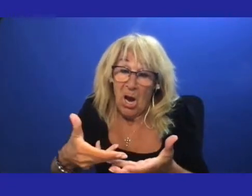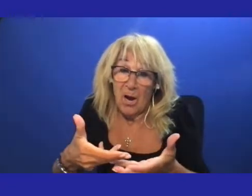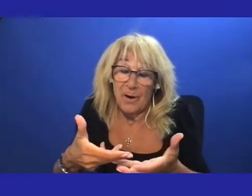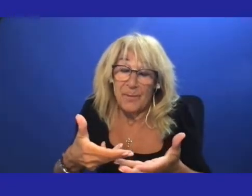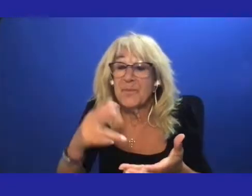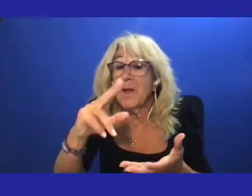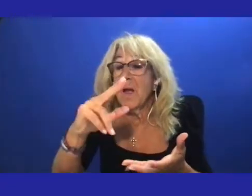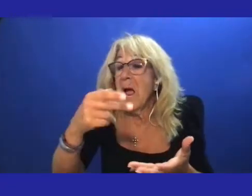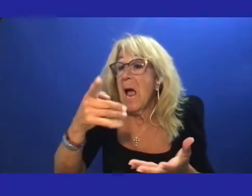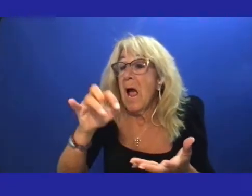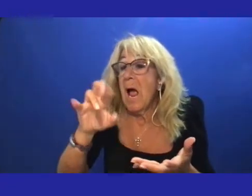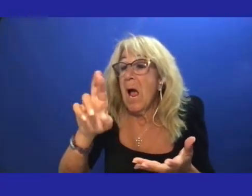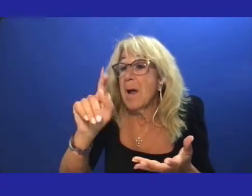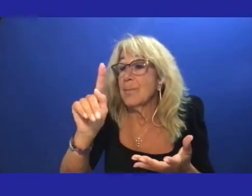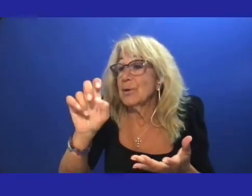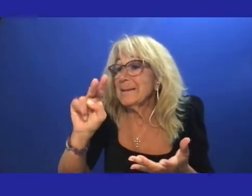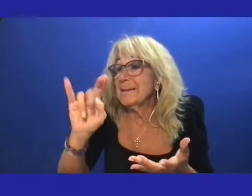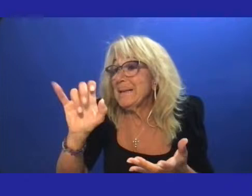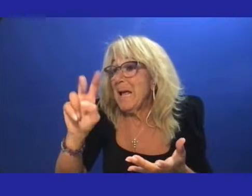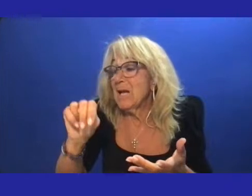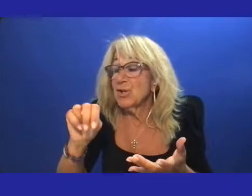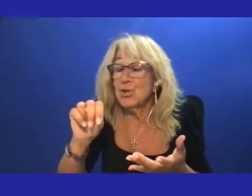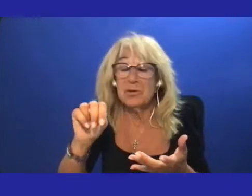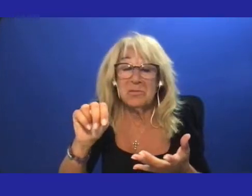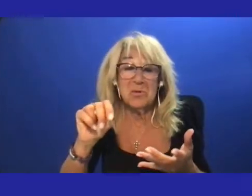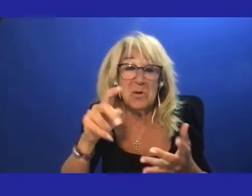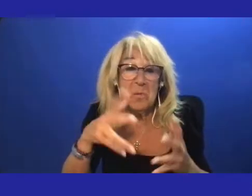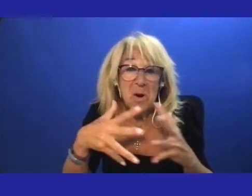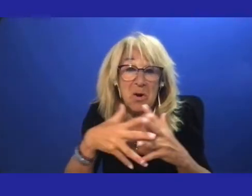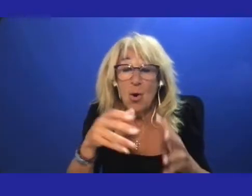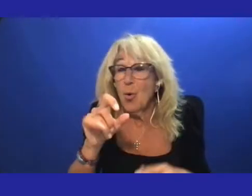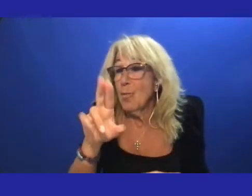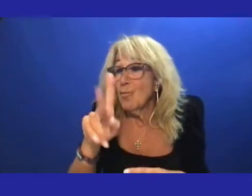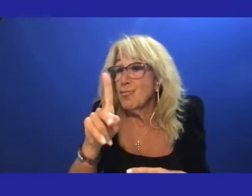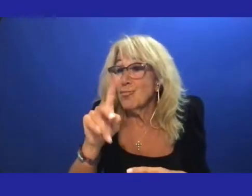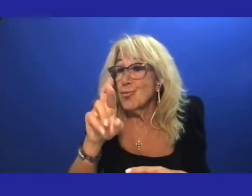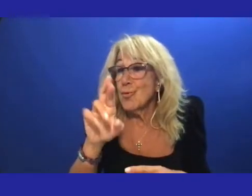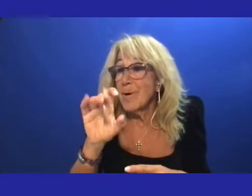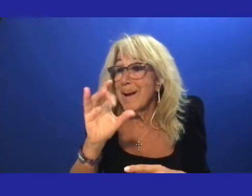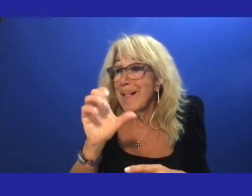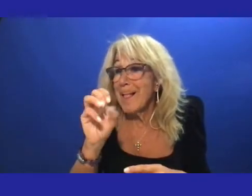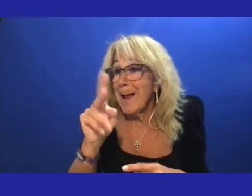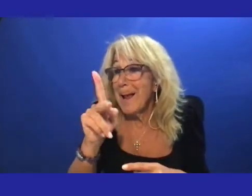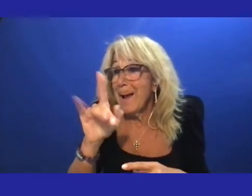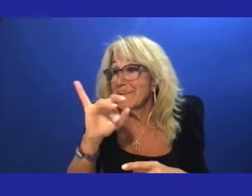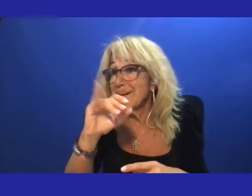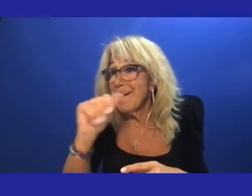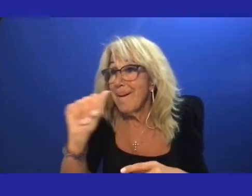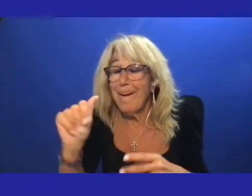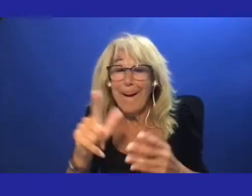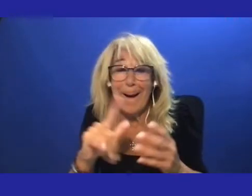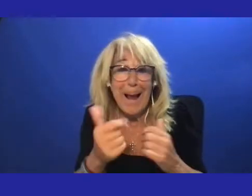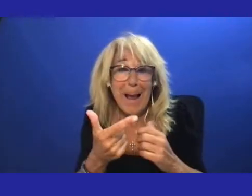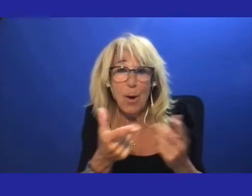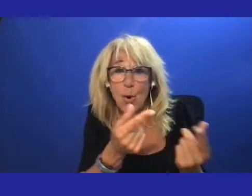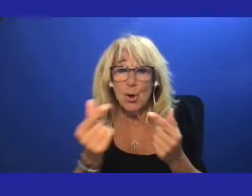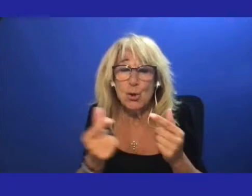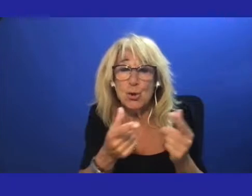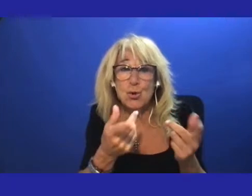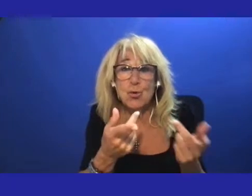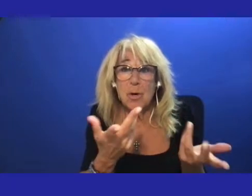or preeclampsia and eclampsia. How do you handle a situation where pregnant patients are at risk of having a